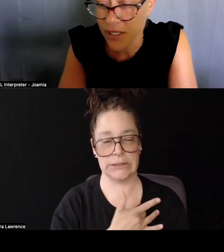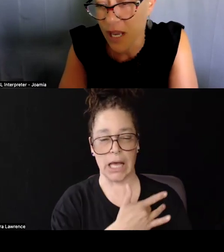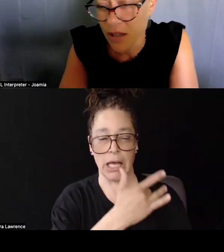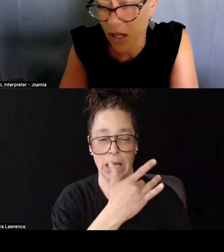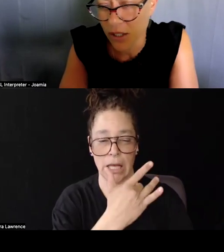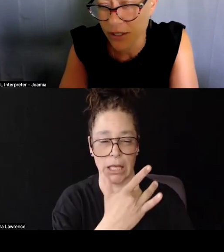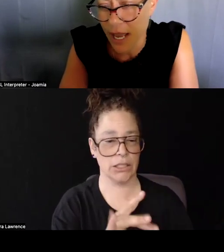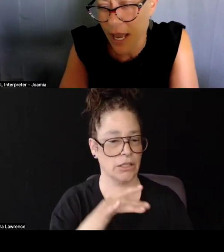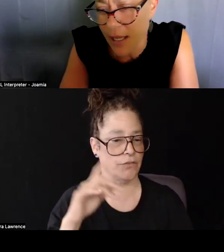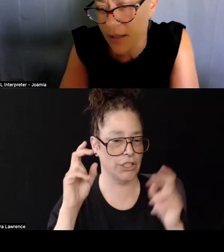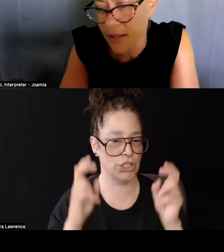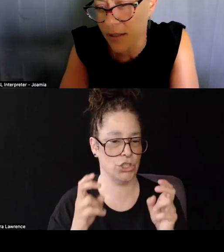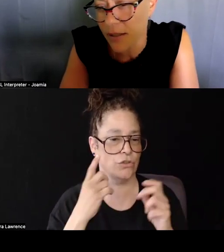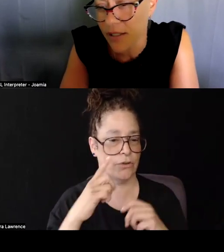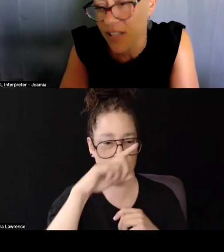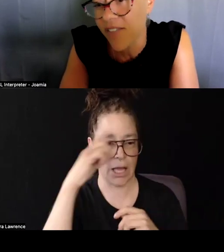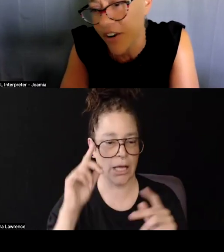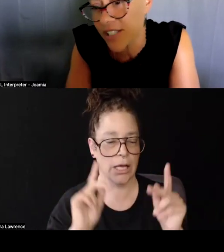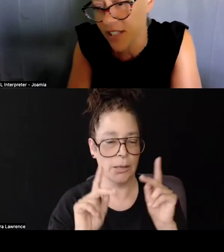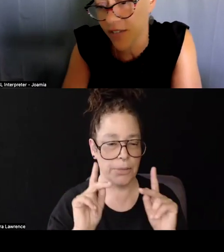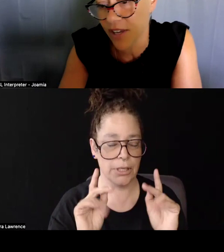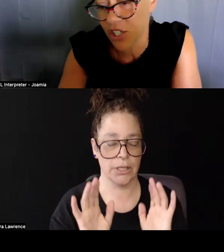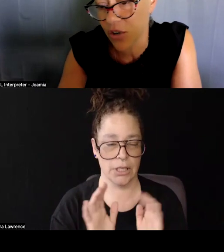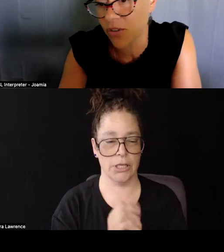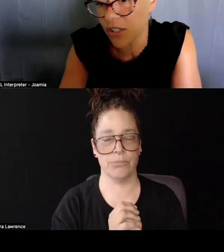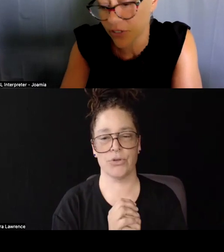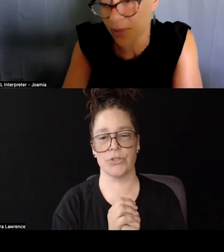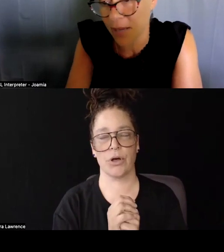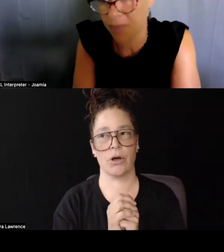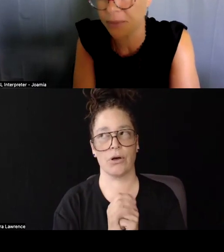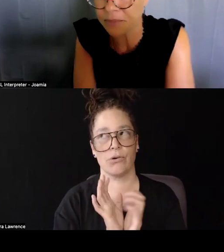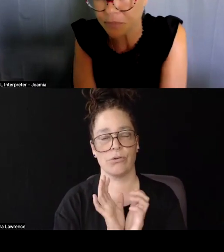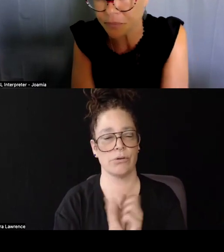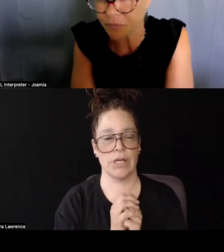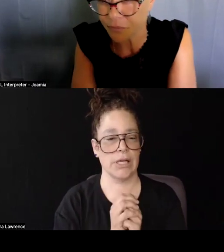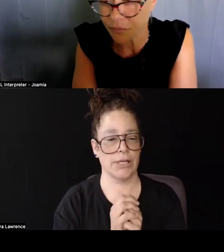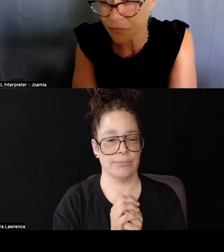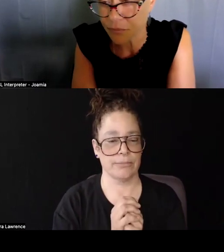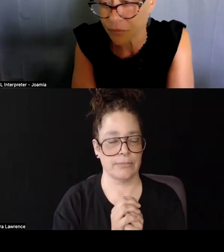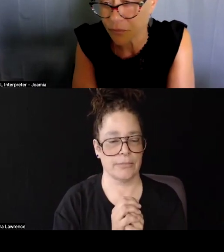Also, the skin color is a very sensitive issue for Black people.